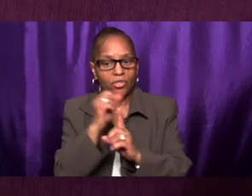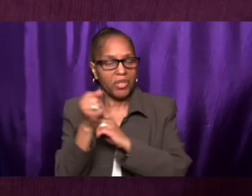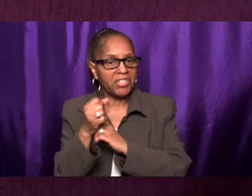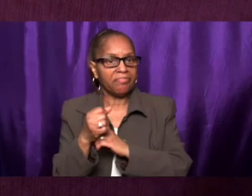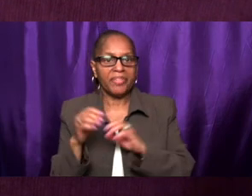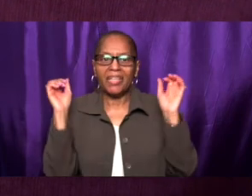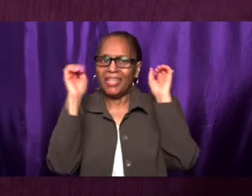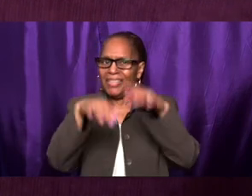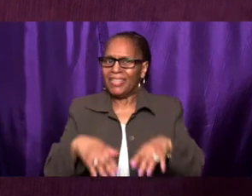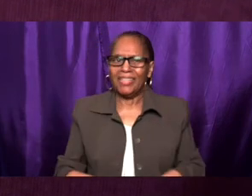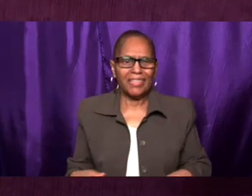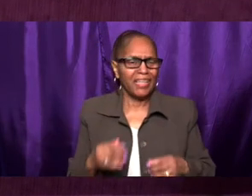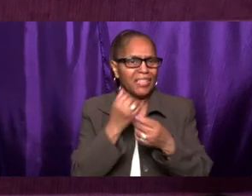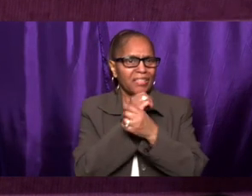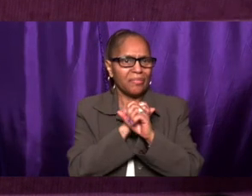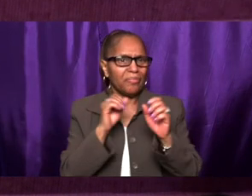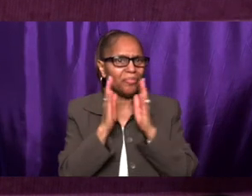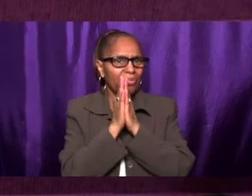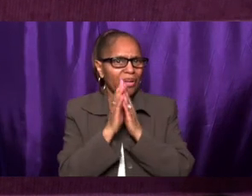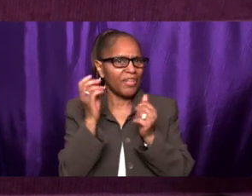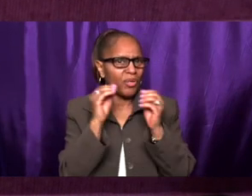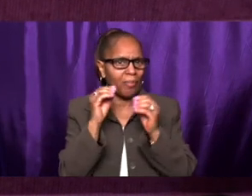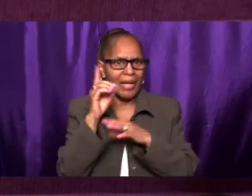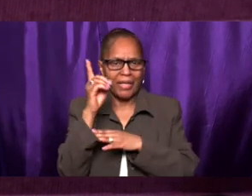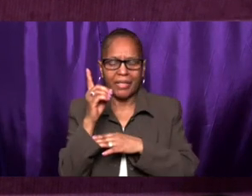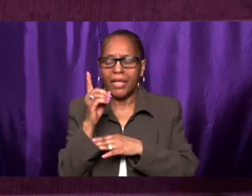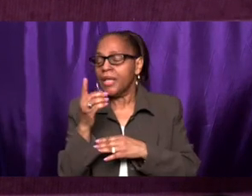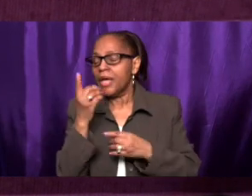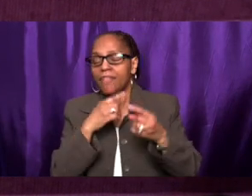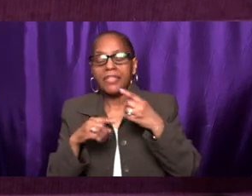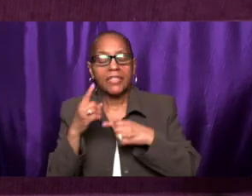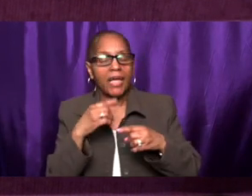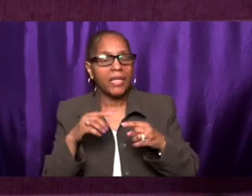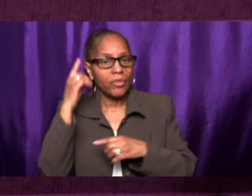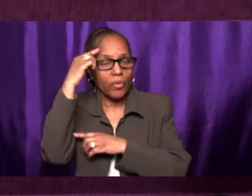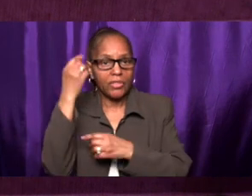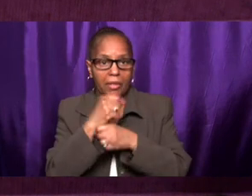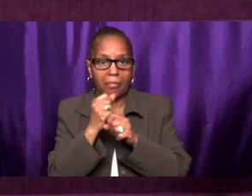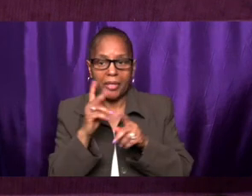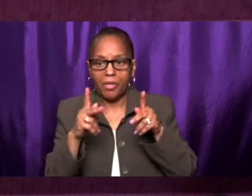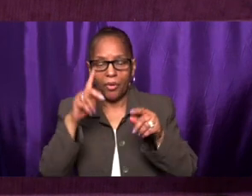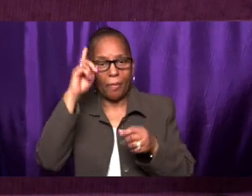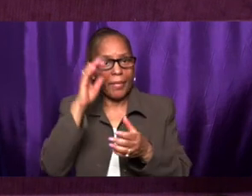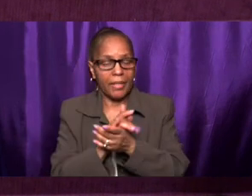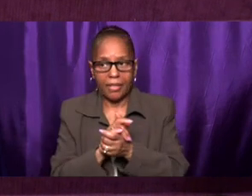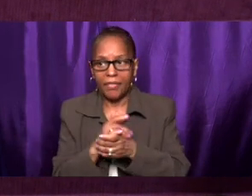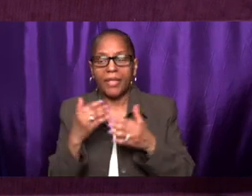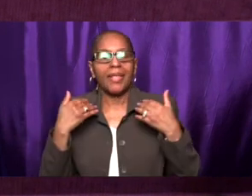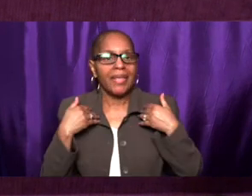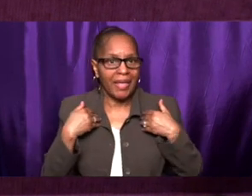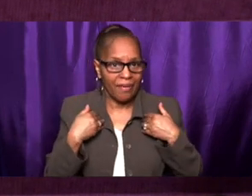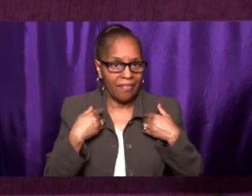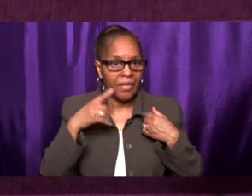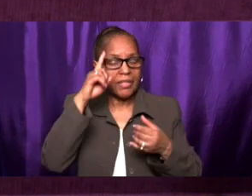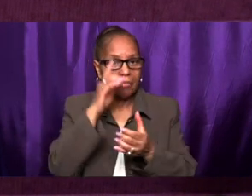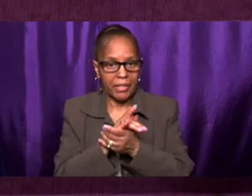grape. He says, so not even signs and wonders are going to make people believe. They got to believe that